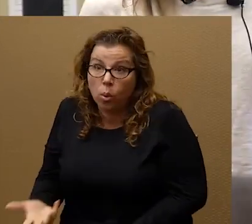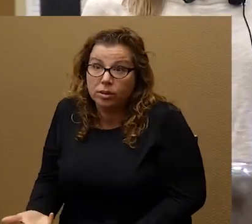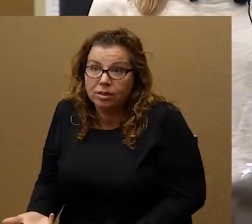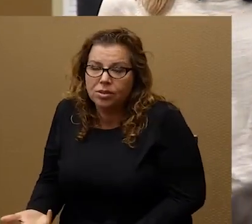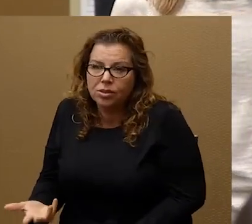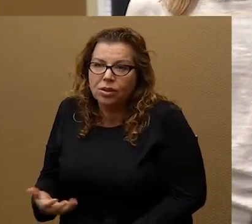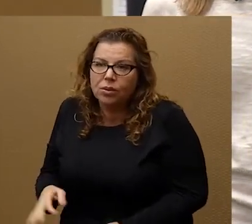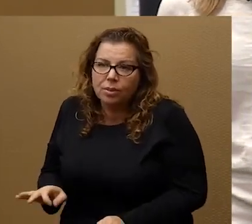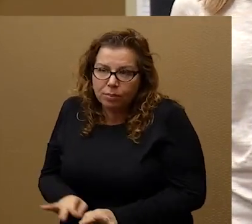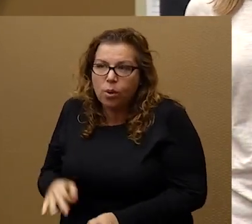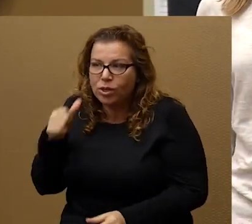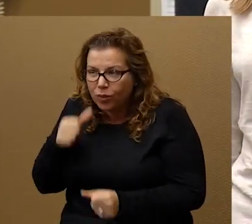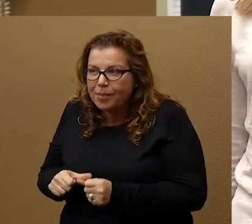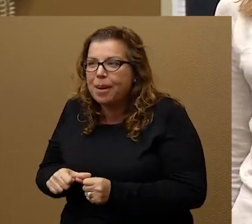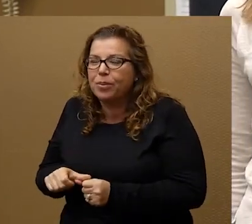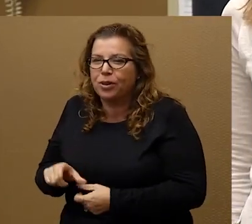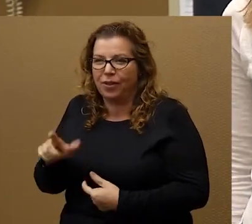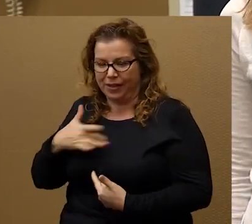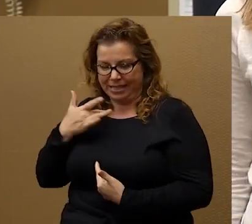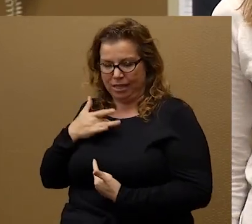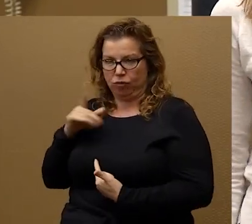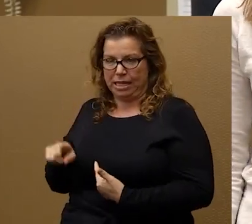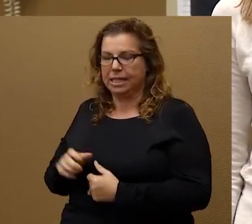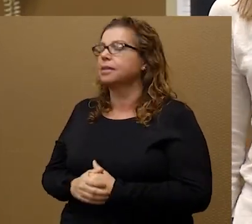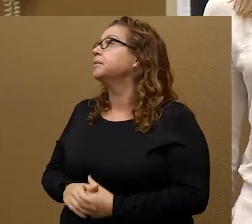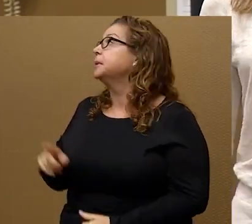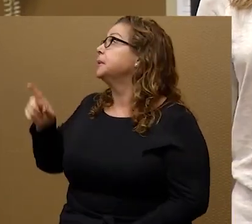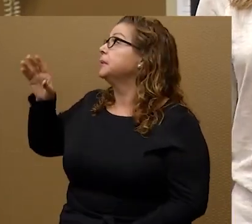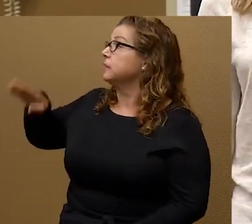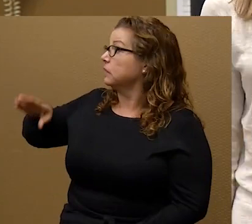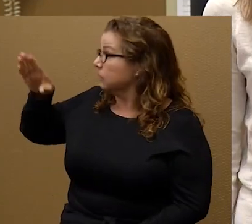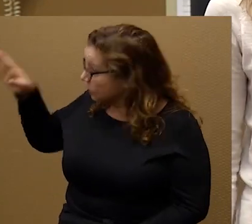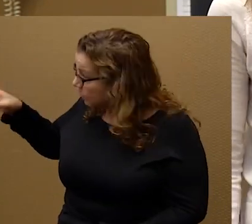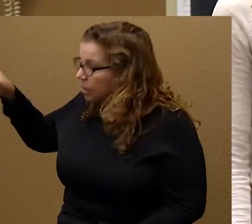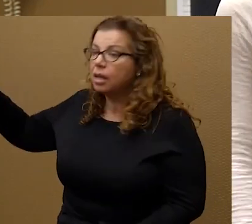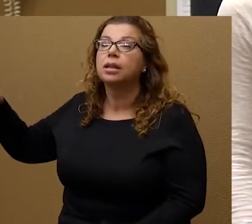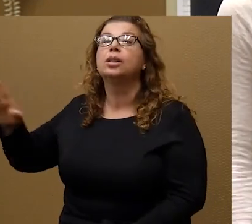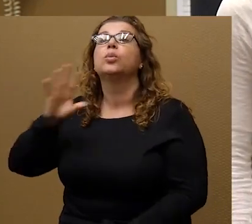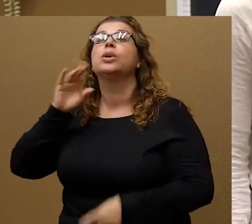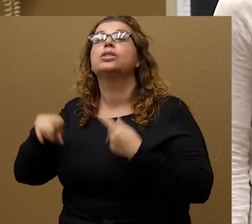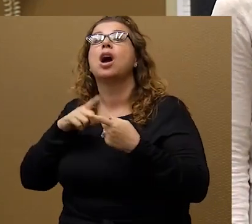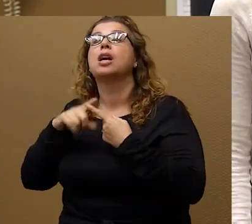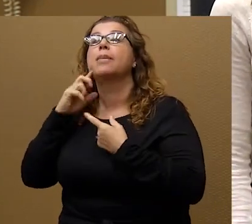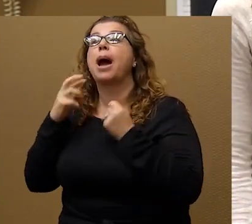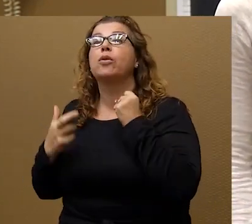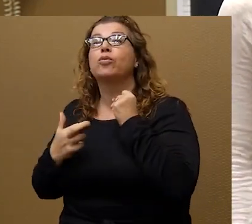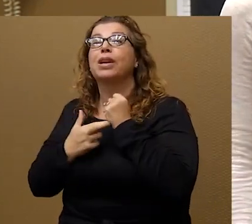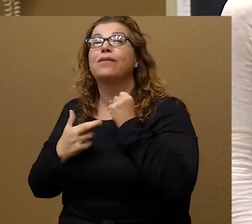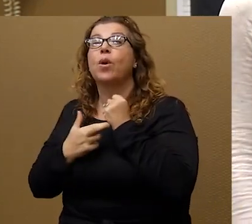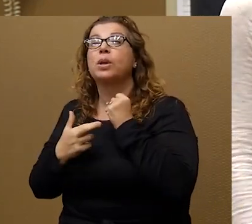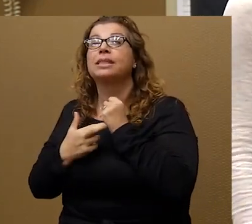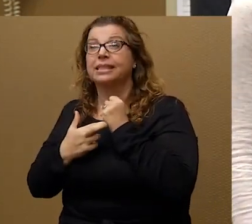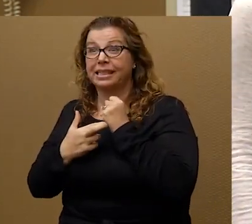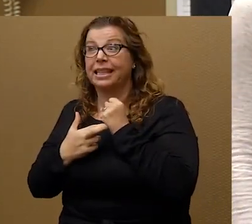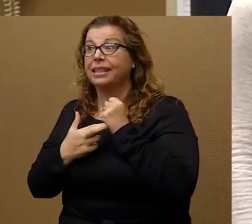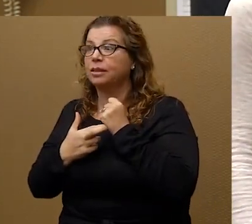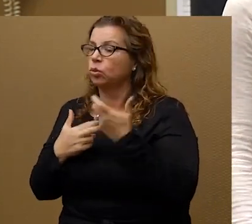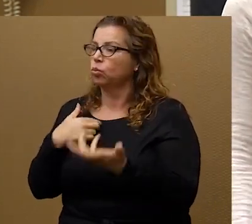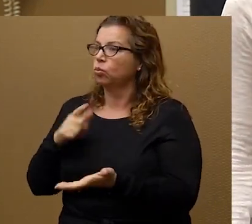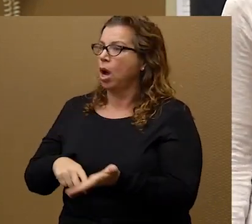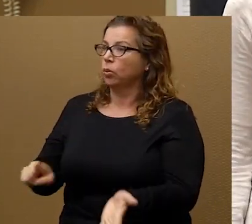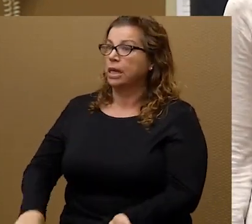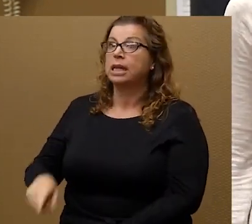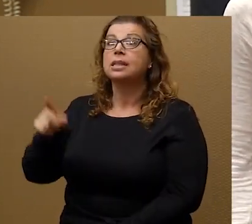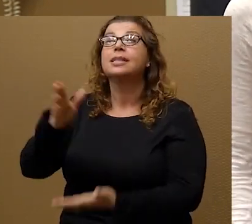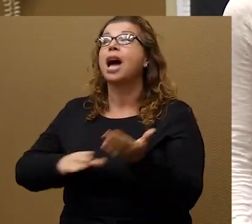so we talked about what reinforces us. And if I chose a nanny for you, some of you thought that was awesome. Some